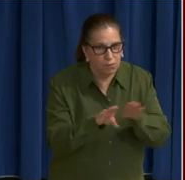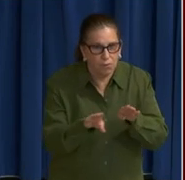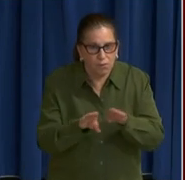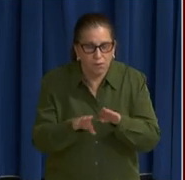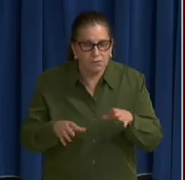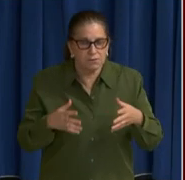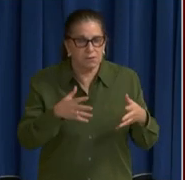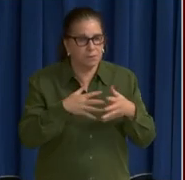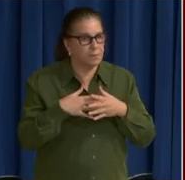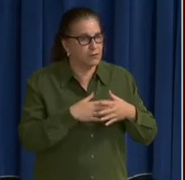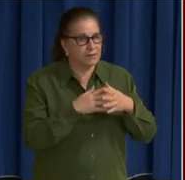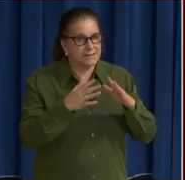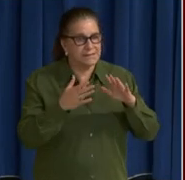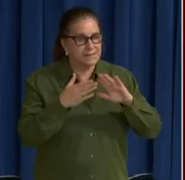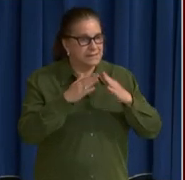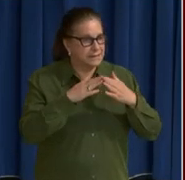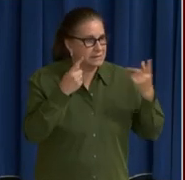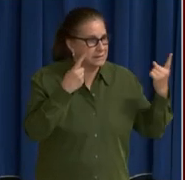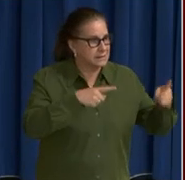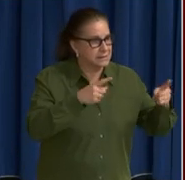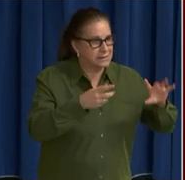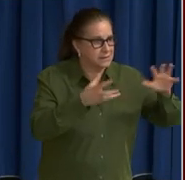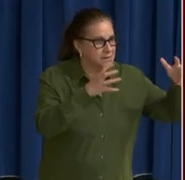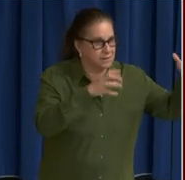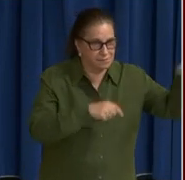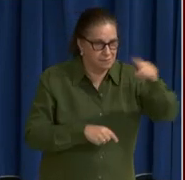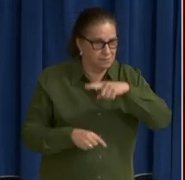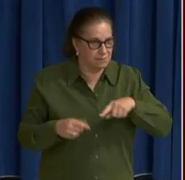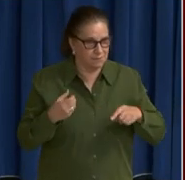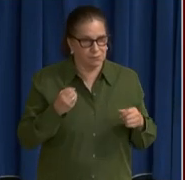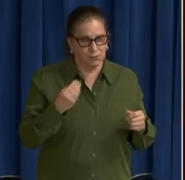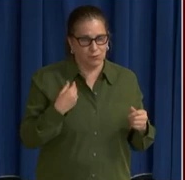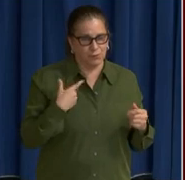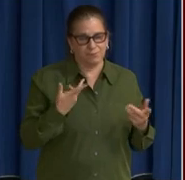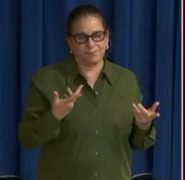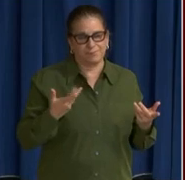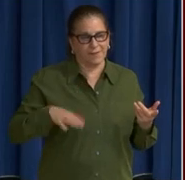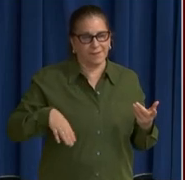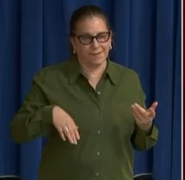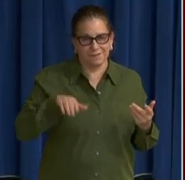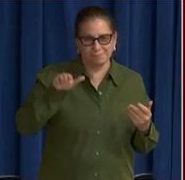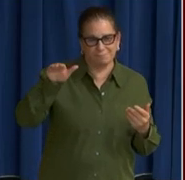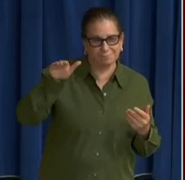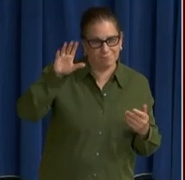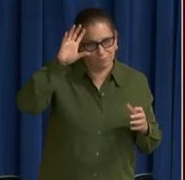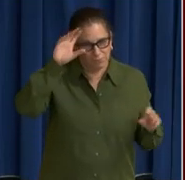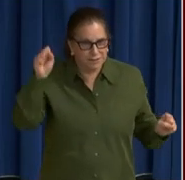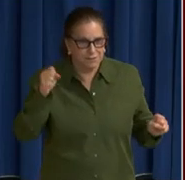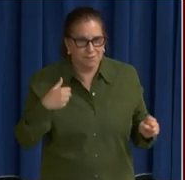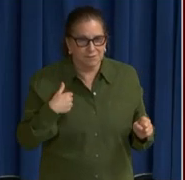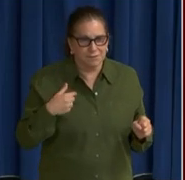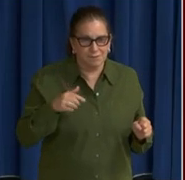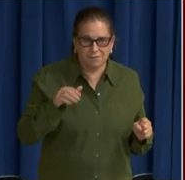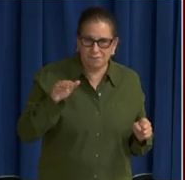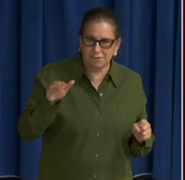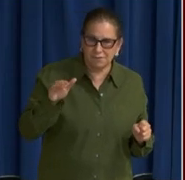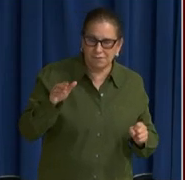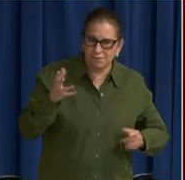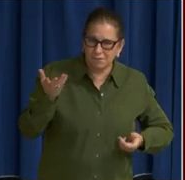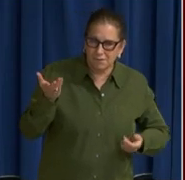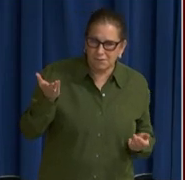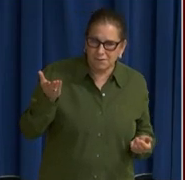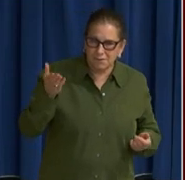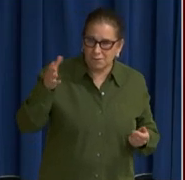of Americans live. I said the other day that a president who attacks American cities is really